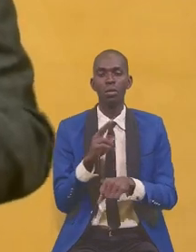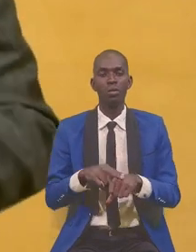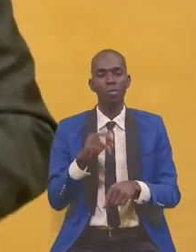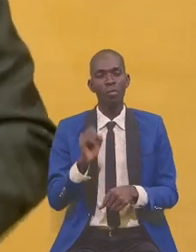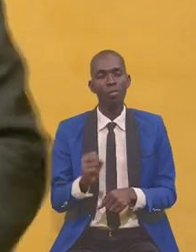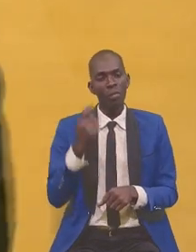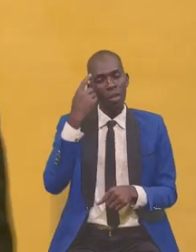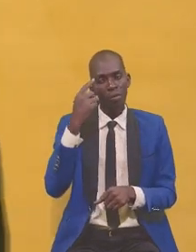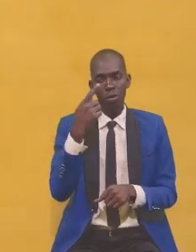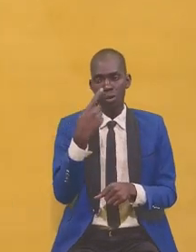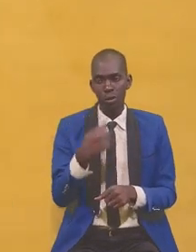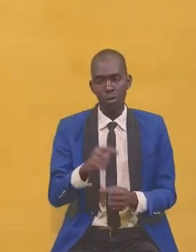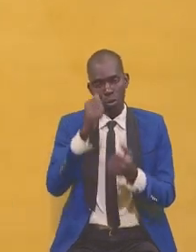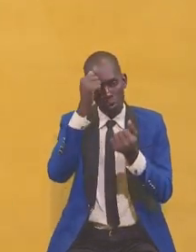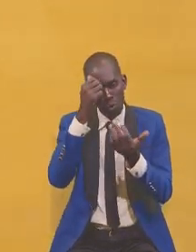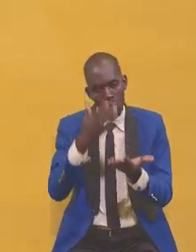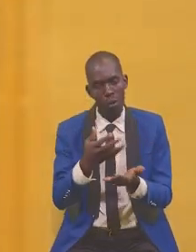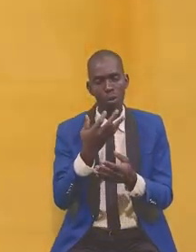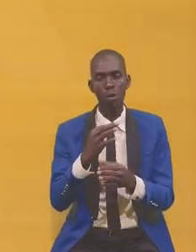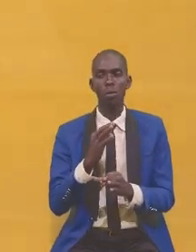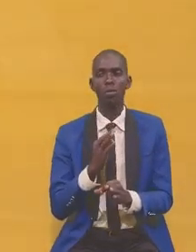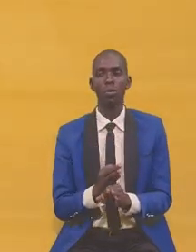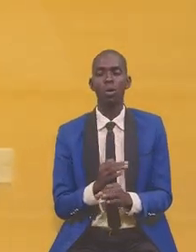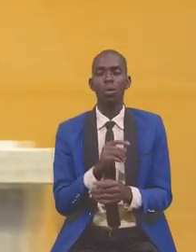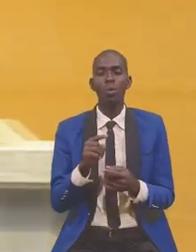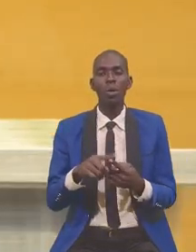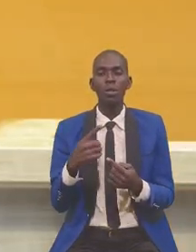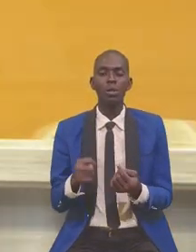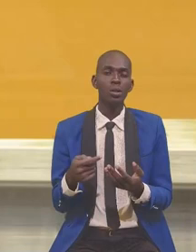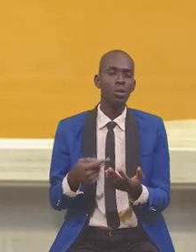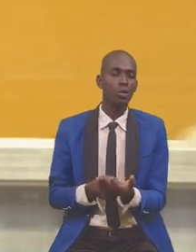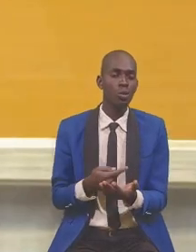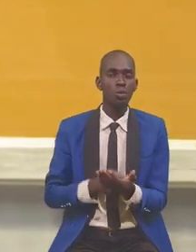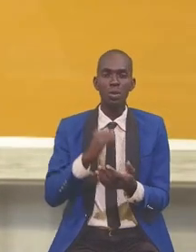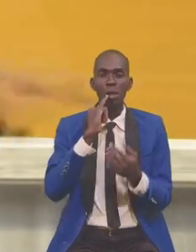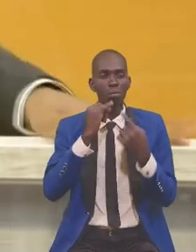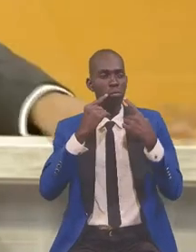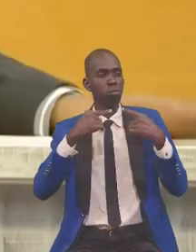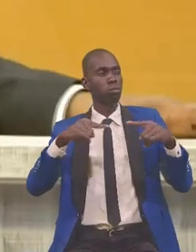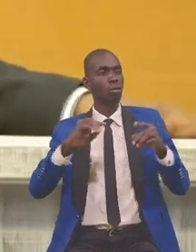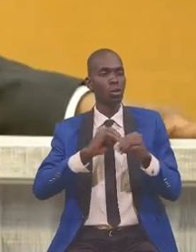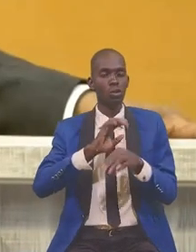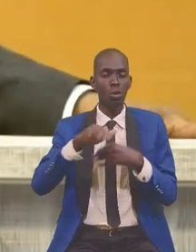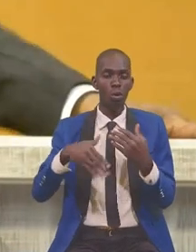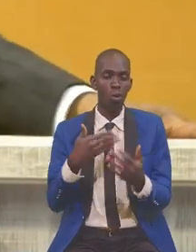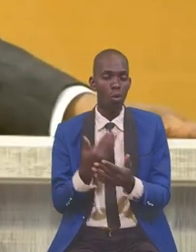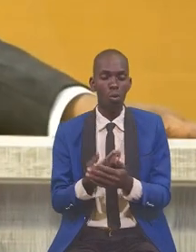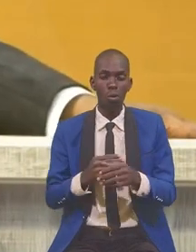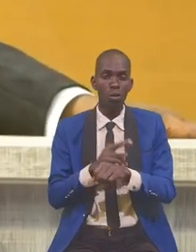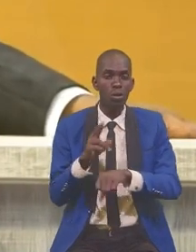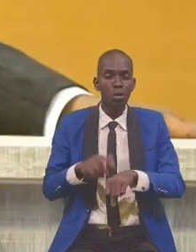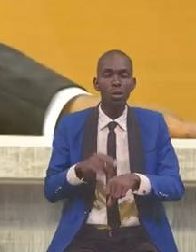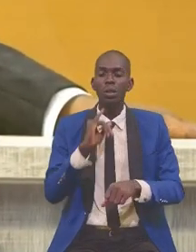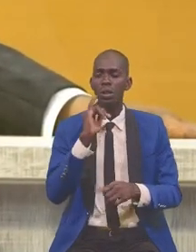the obedience of faith. When the gospel is proclaimed in all the nations, it's so that everyone will